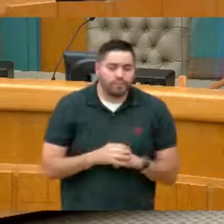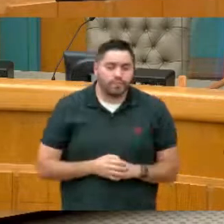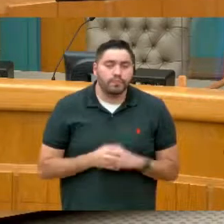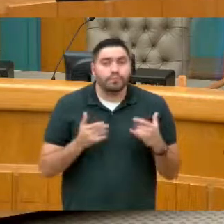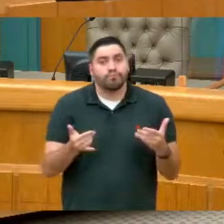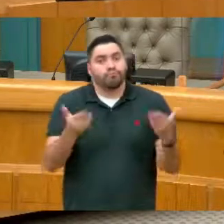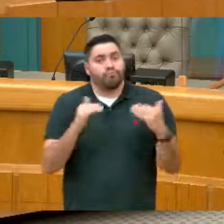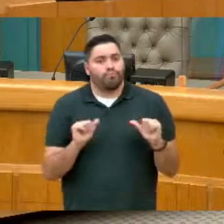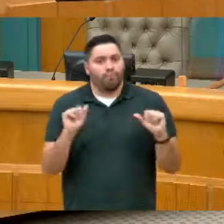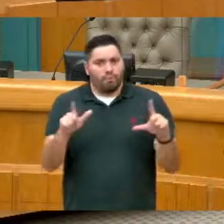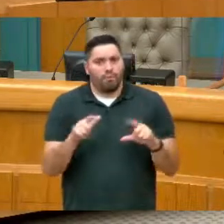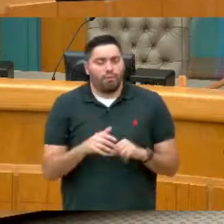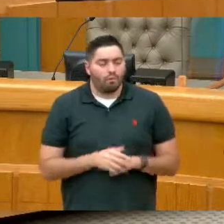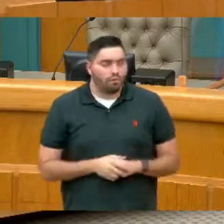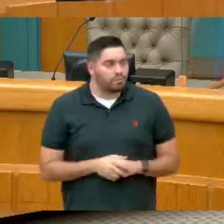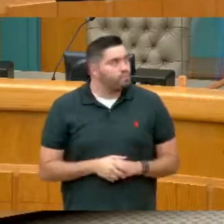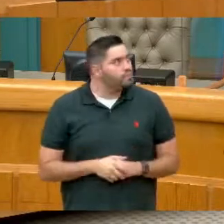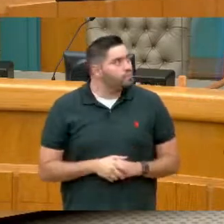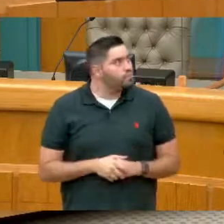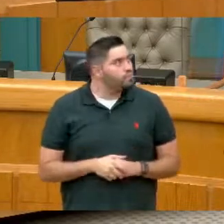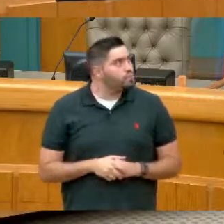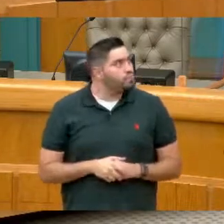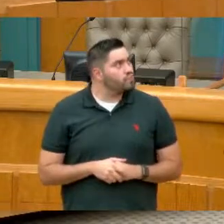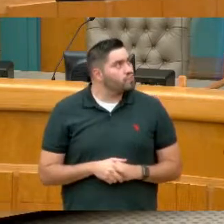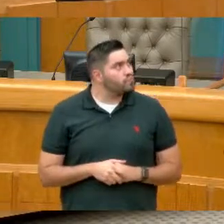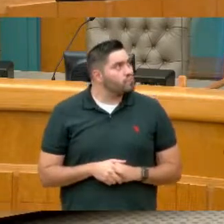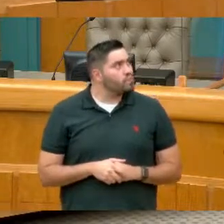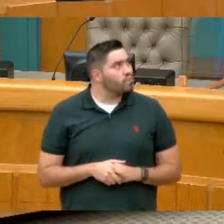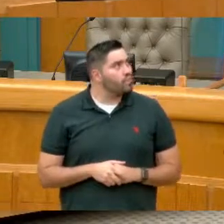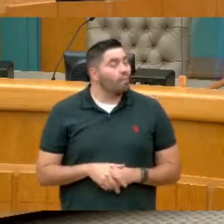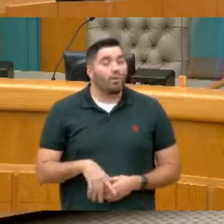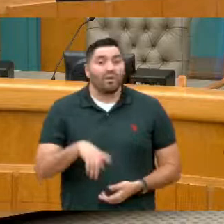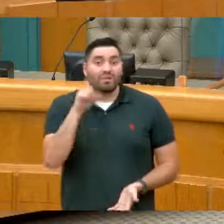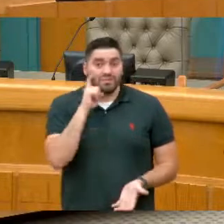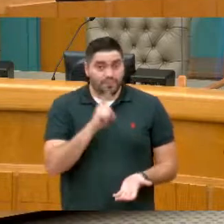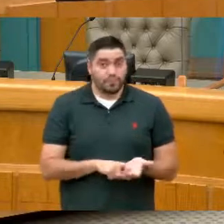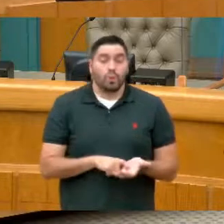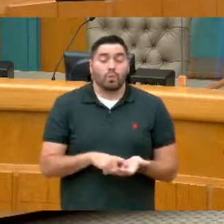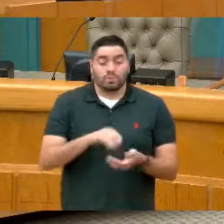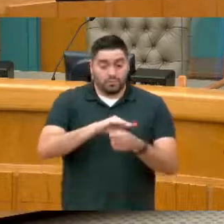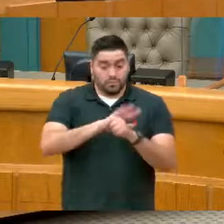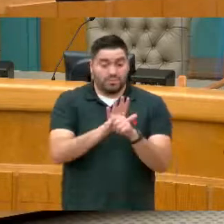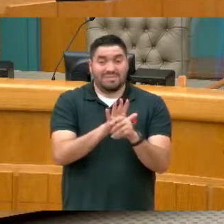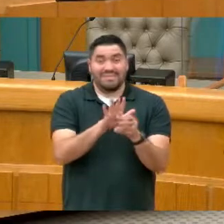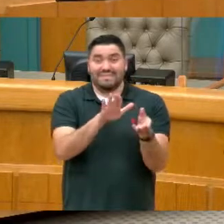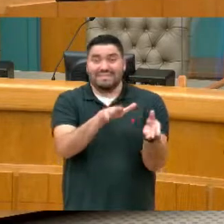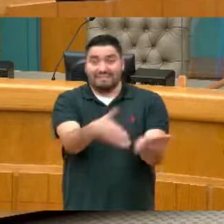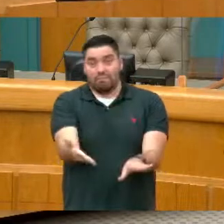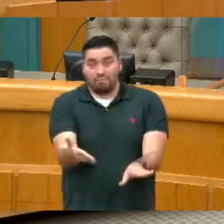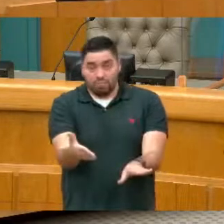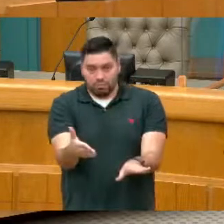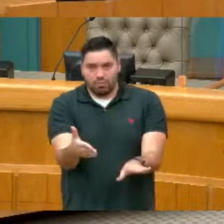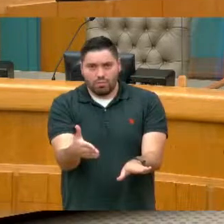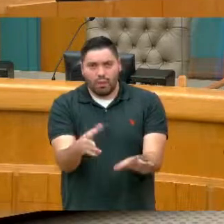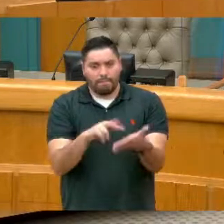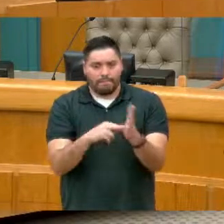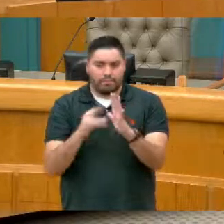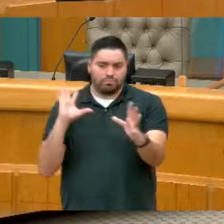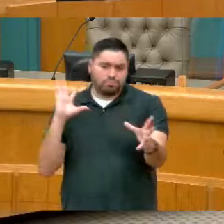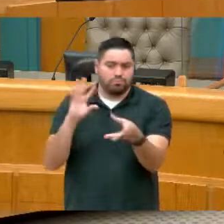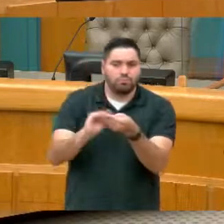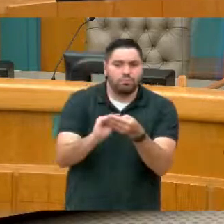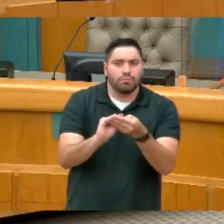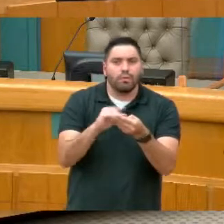than just a regular floor. Some will even require being on a ventilator. So we pray that